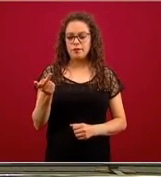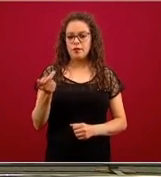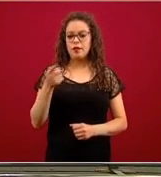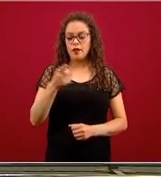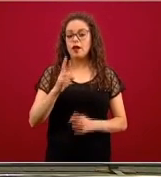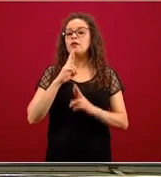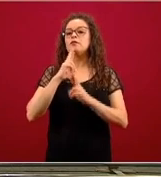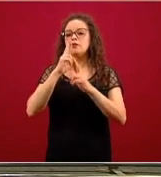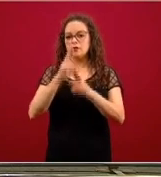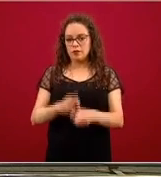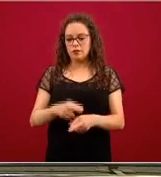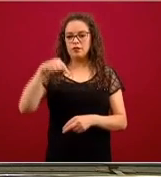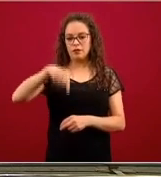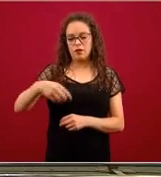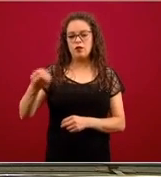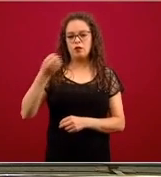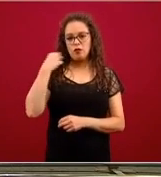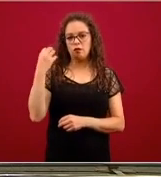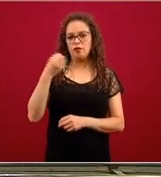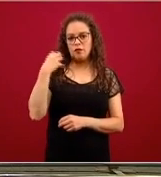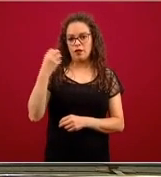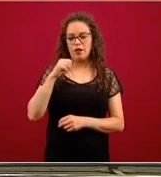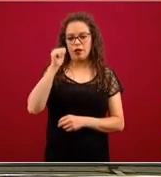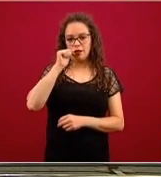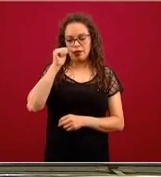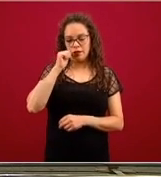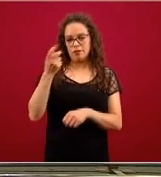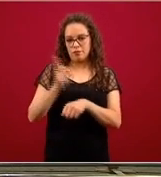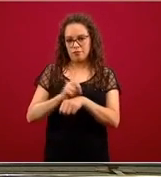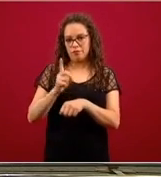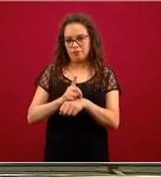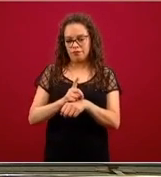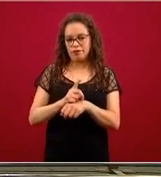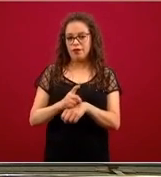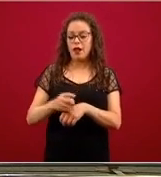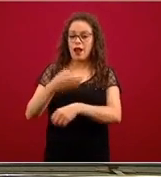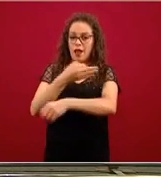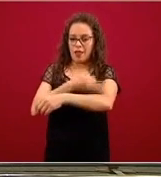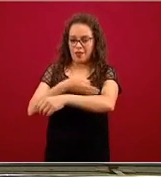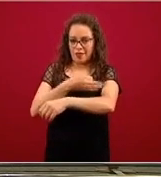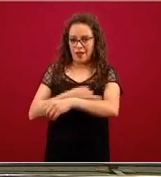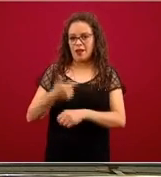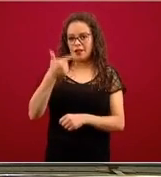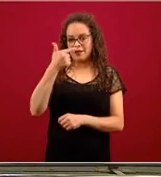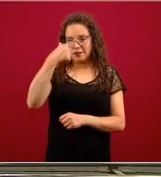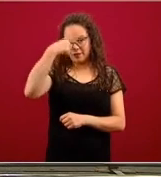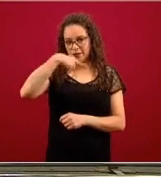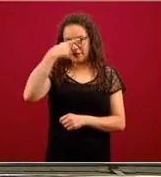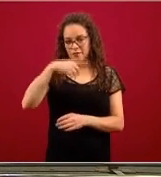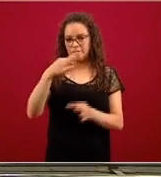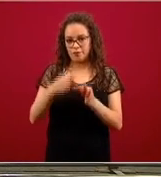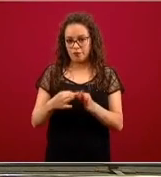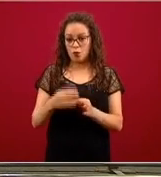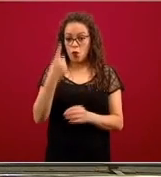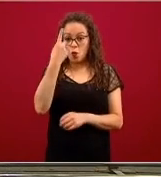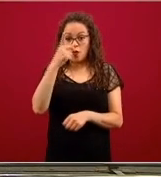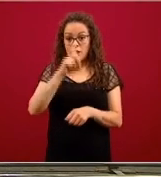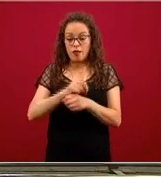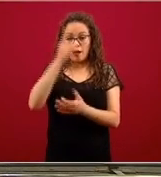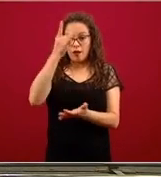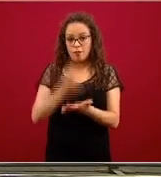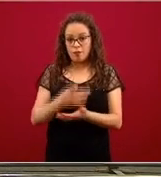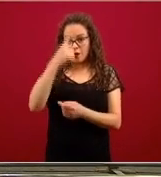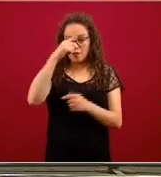These questions will be answered in the conference that begins at 19 hours